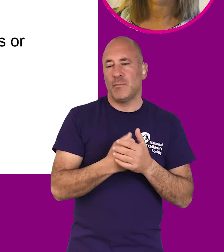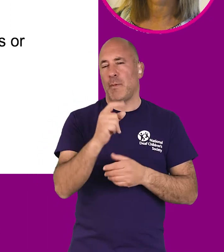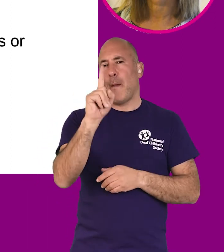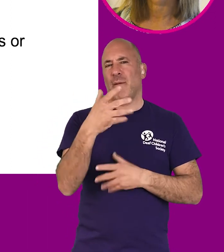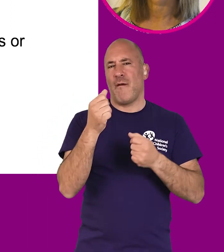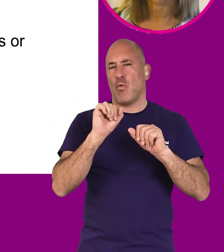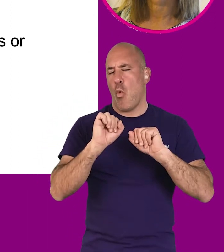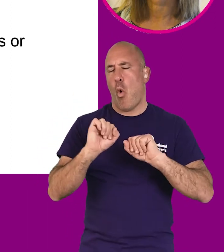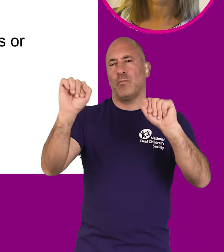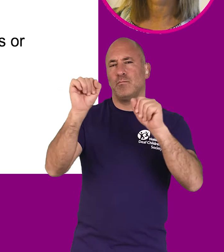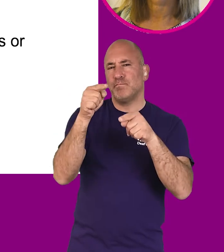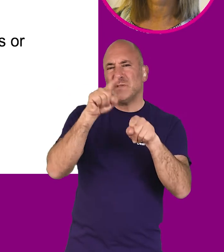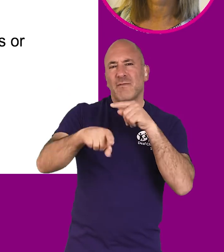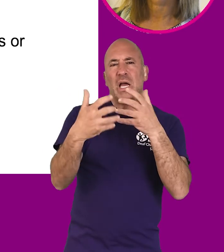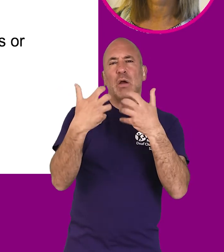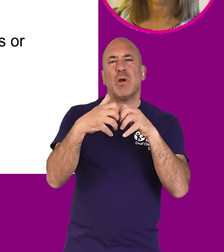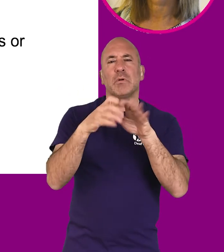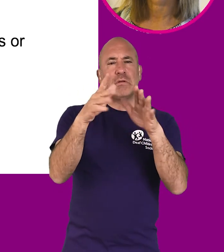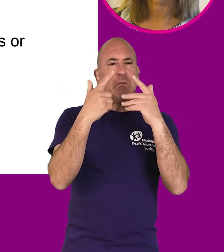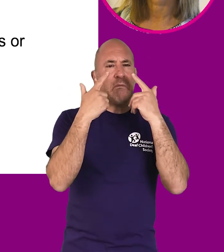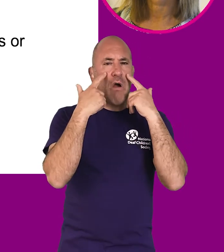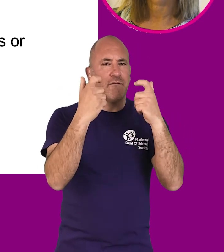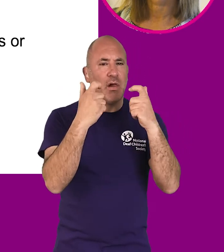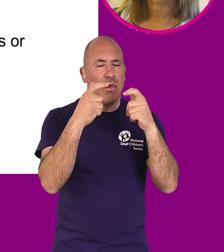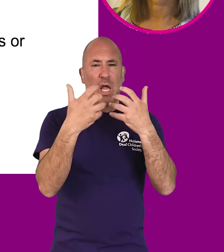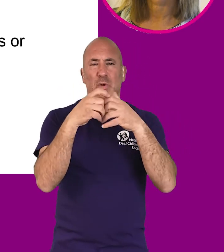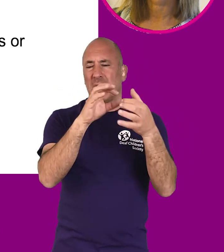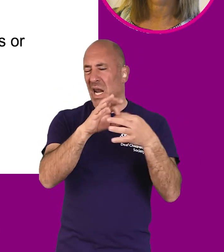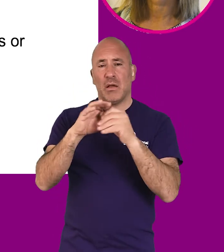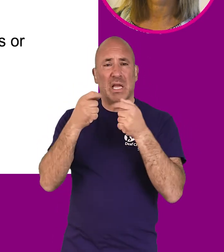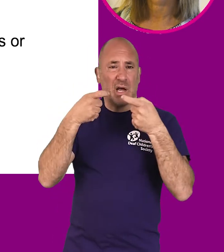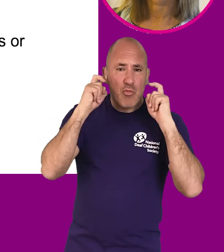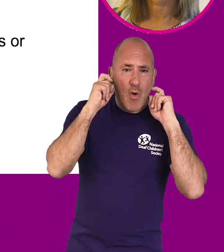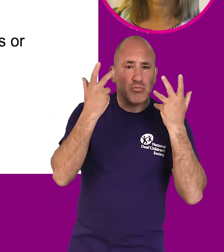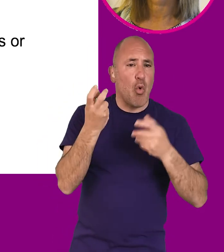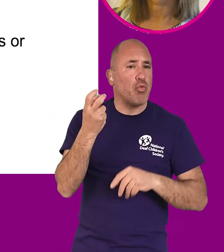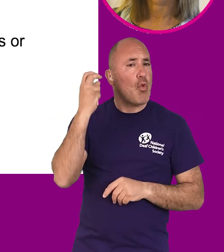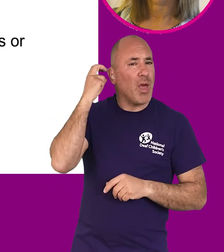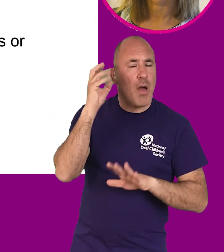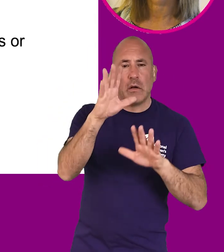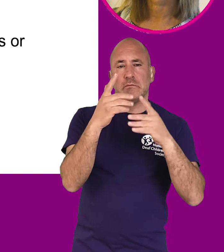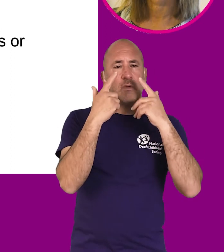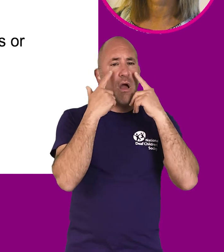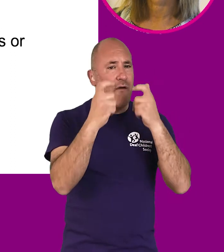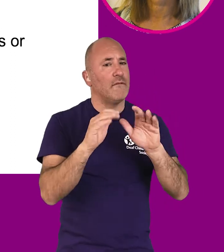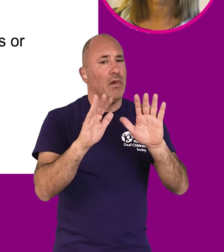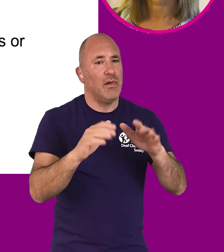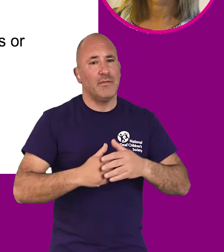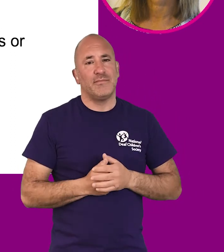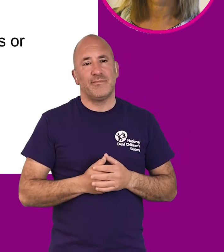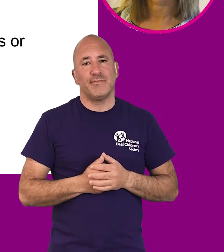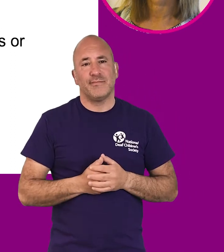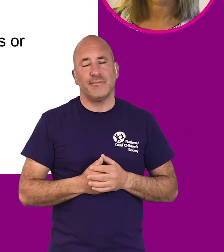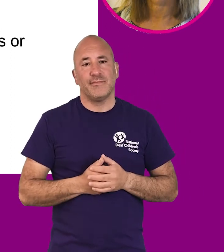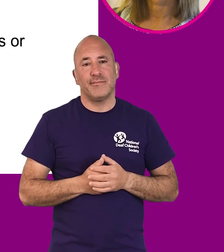So you just need to be a bit careful if people do have specific equipment that they're using with their hearing aids